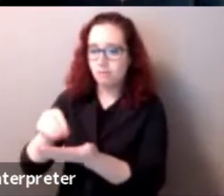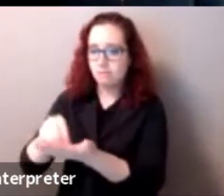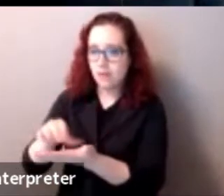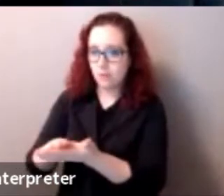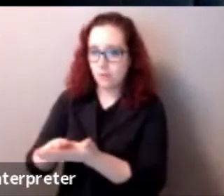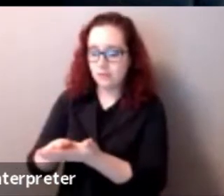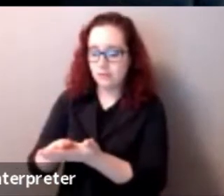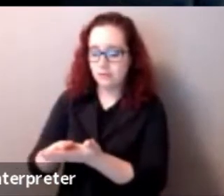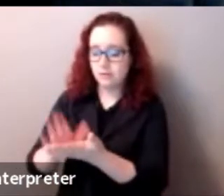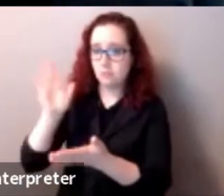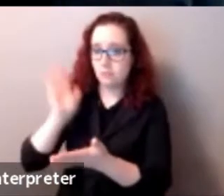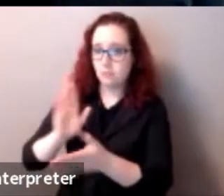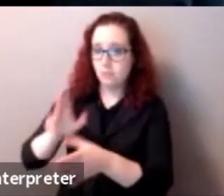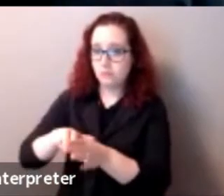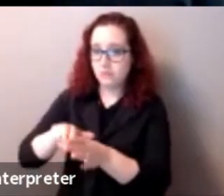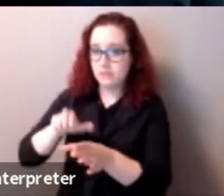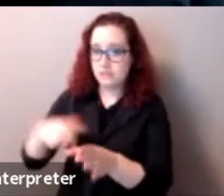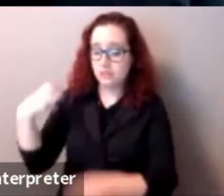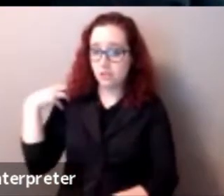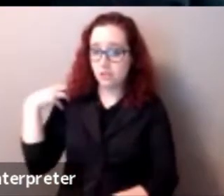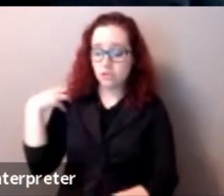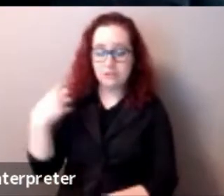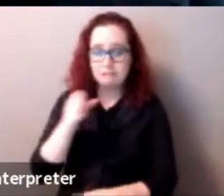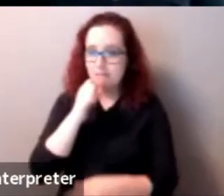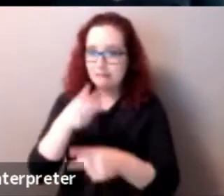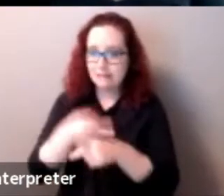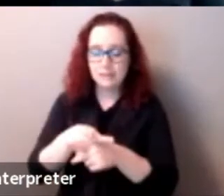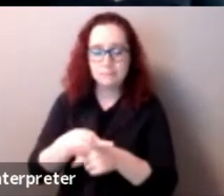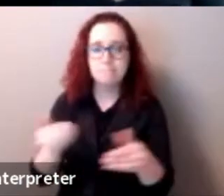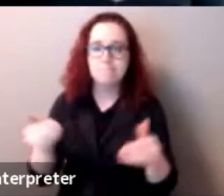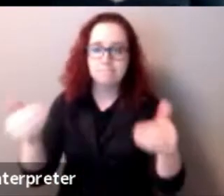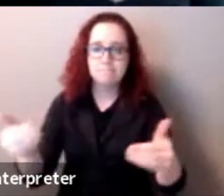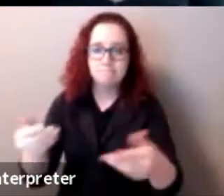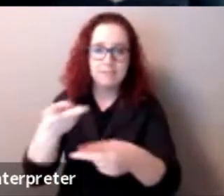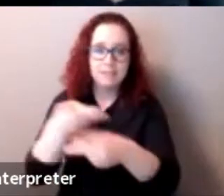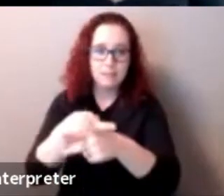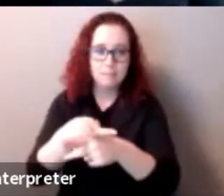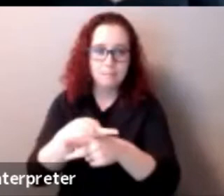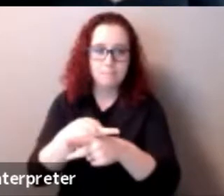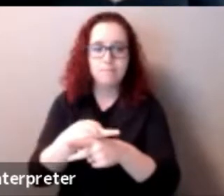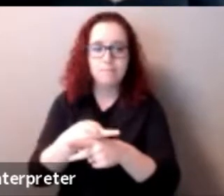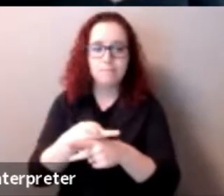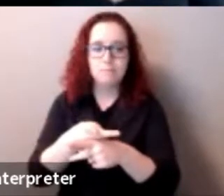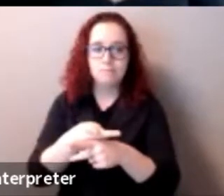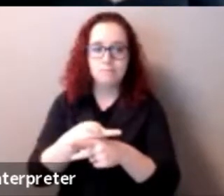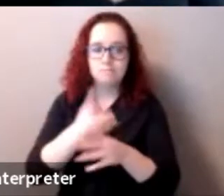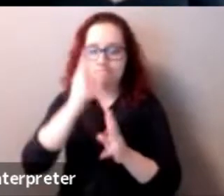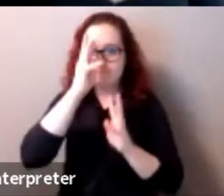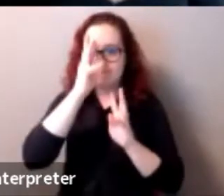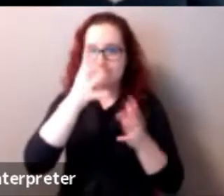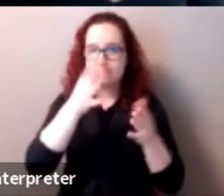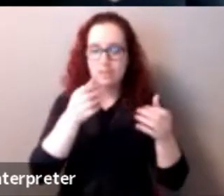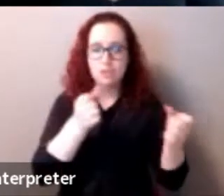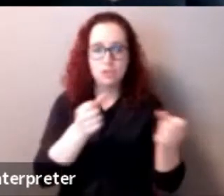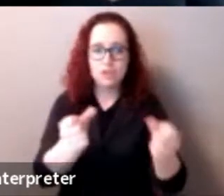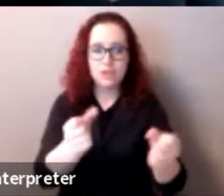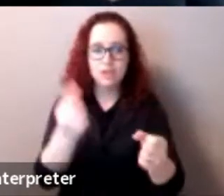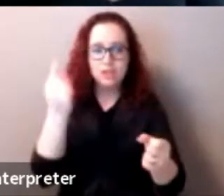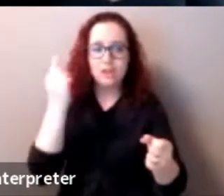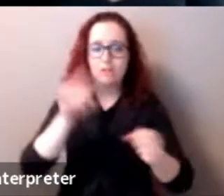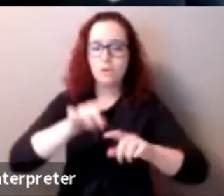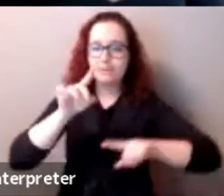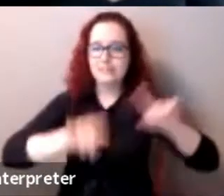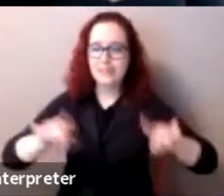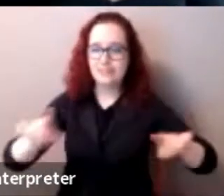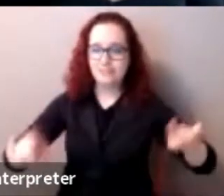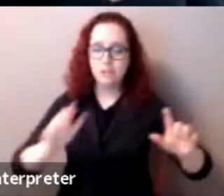not do it. Plan to do it this time. Create a SIG strategy for diverse communication. You need to be inclusive. Although you